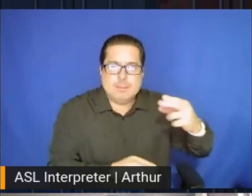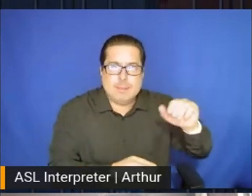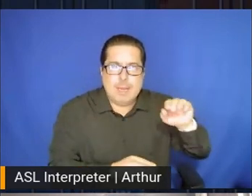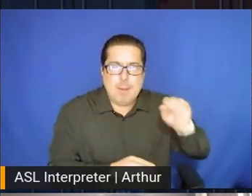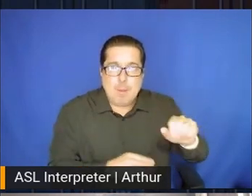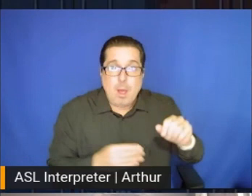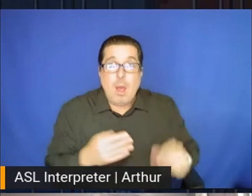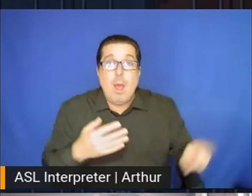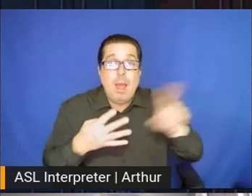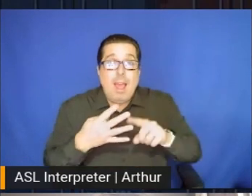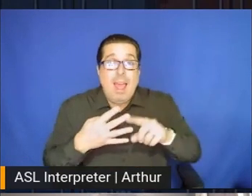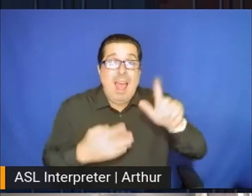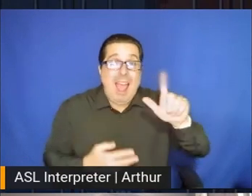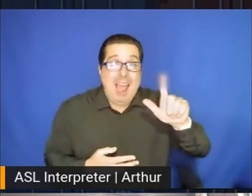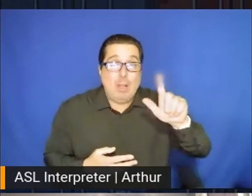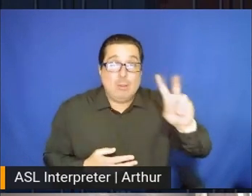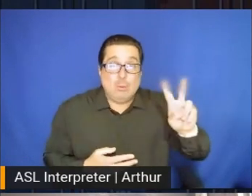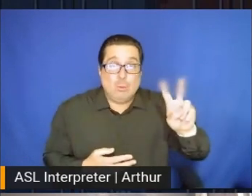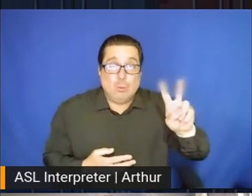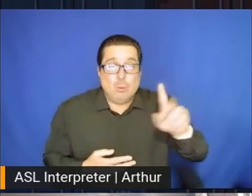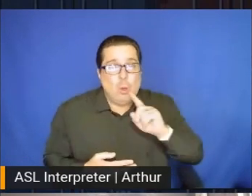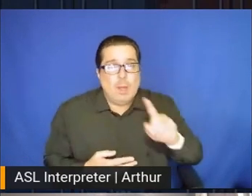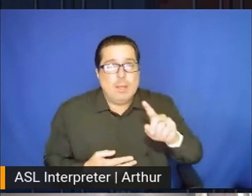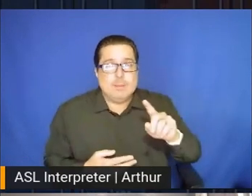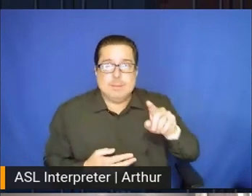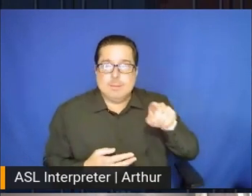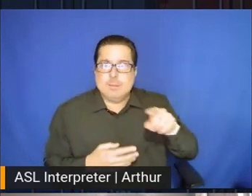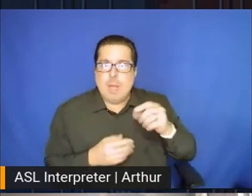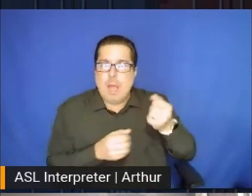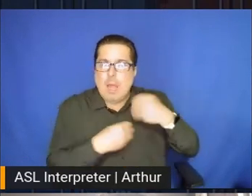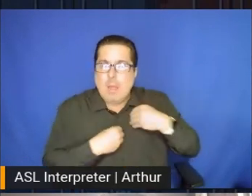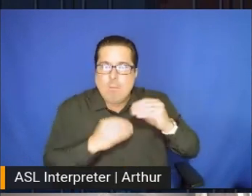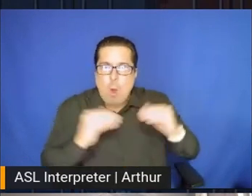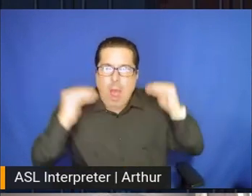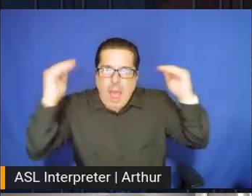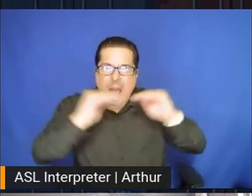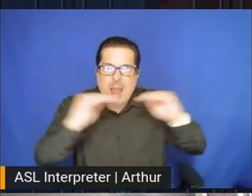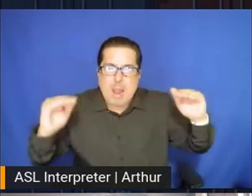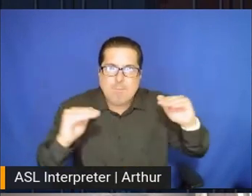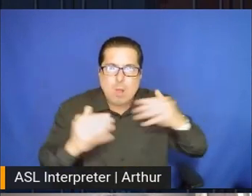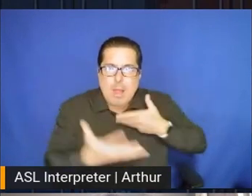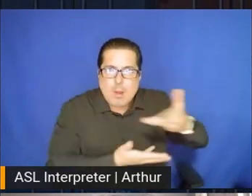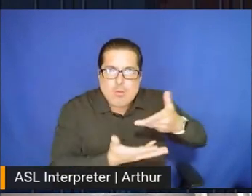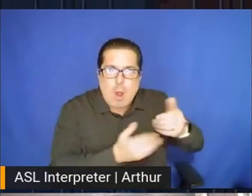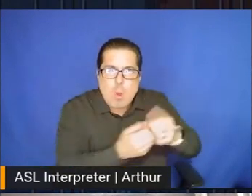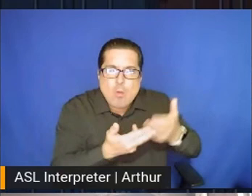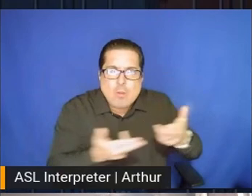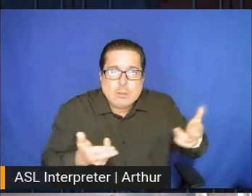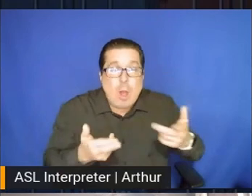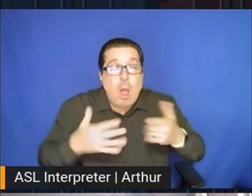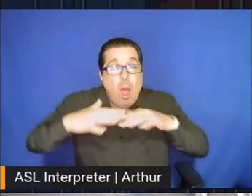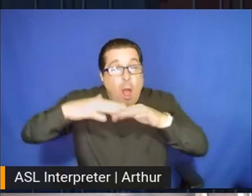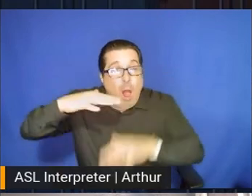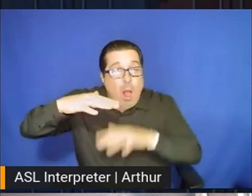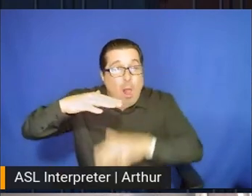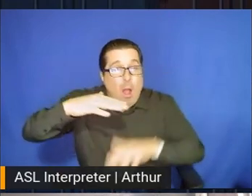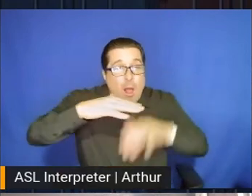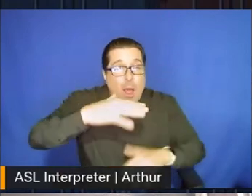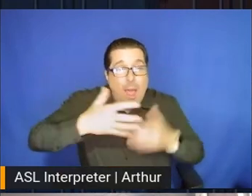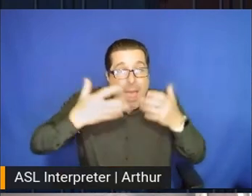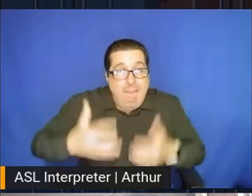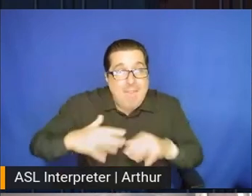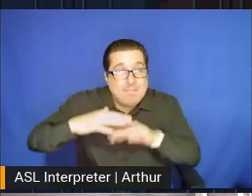API abstractions that are meant to simplify your interaction with those resources and reduce the cognitive load associated